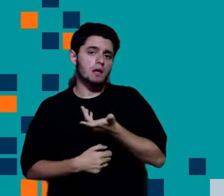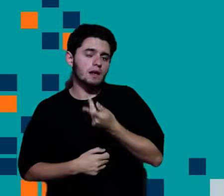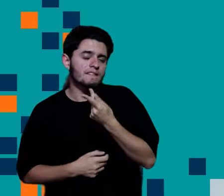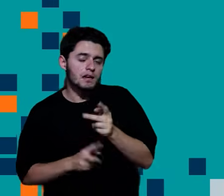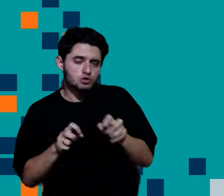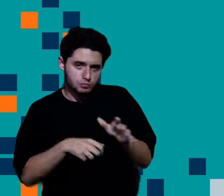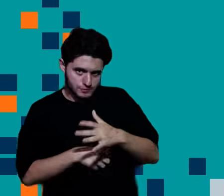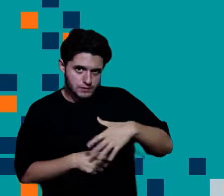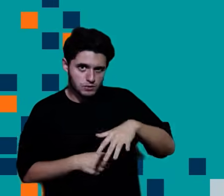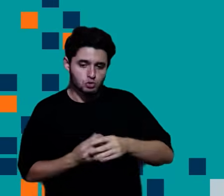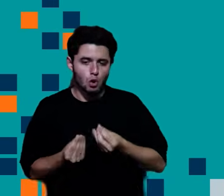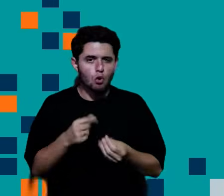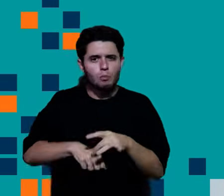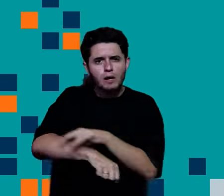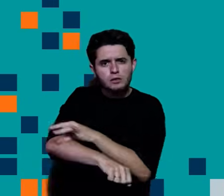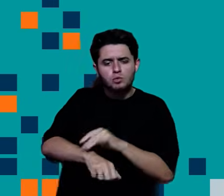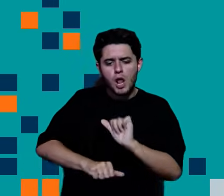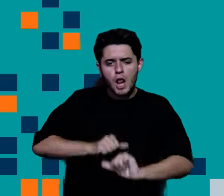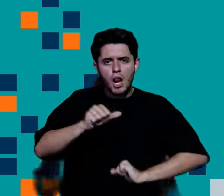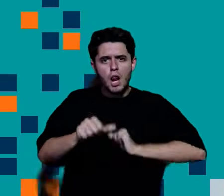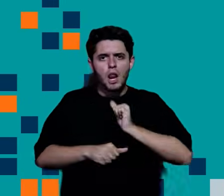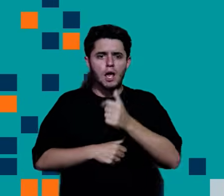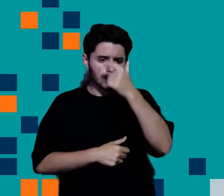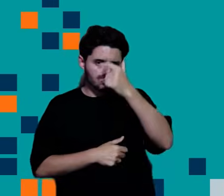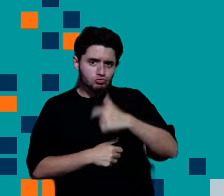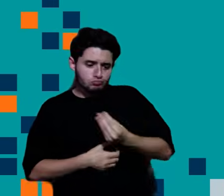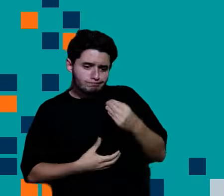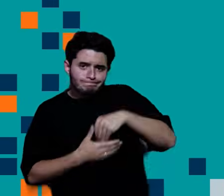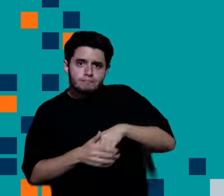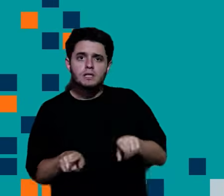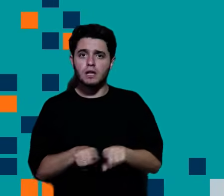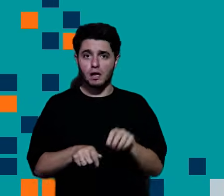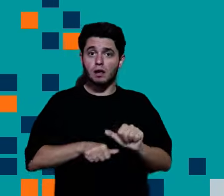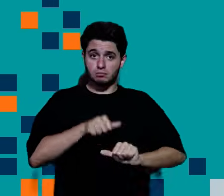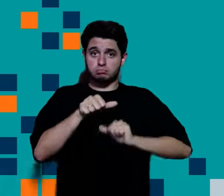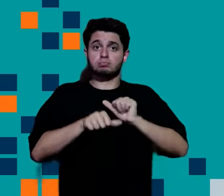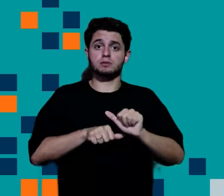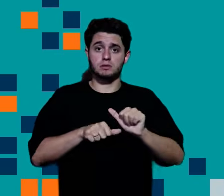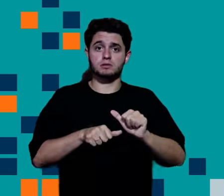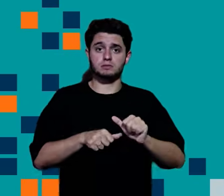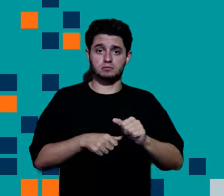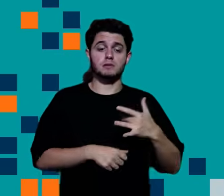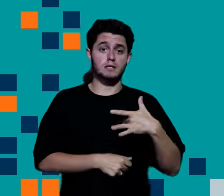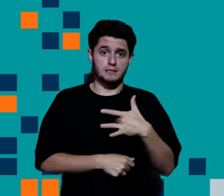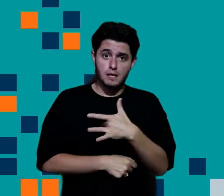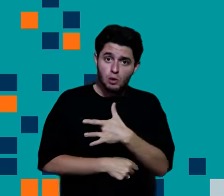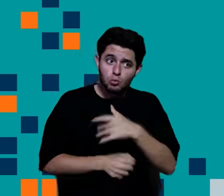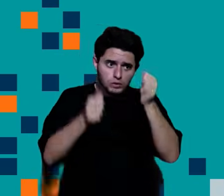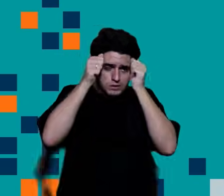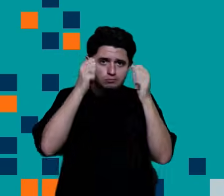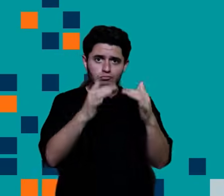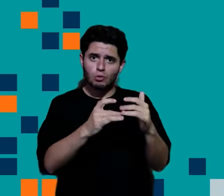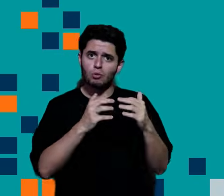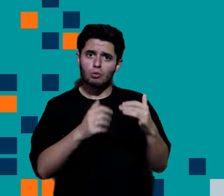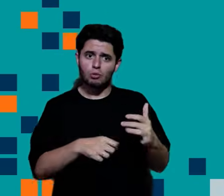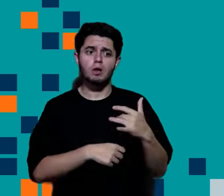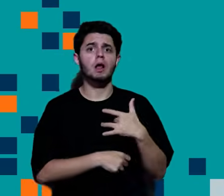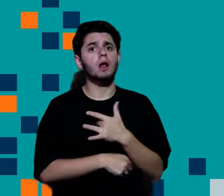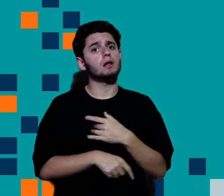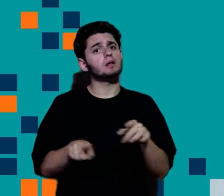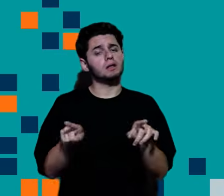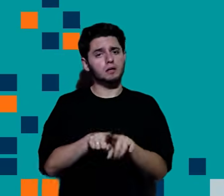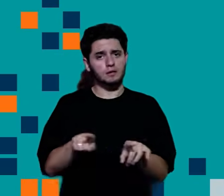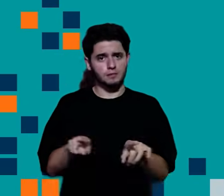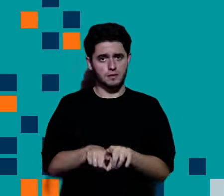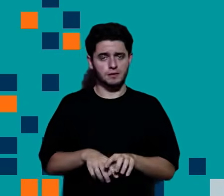about it specifically in the context around health and defining health, but more so